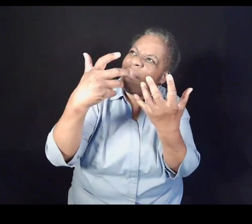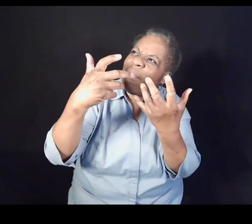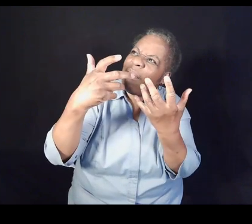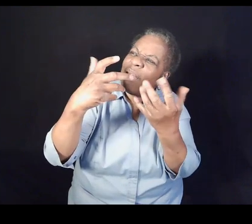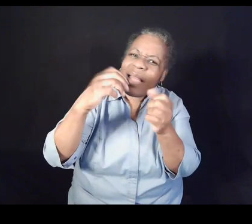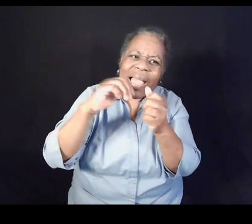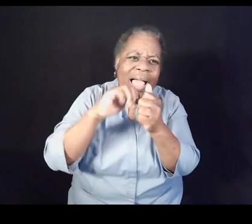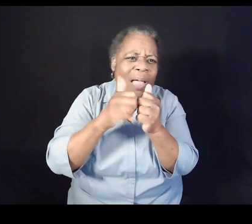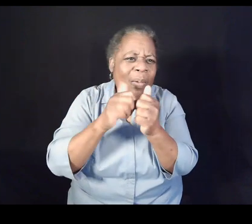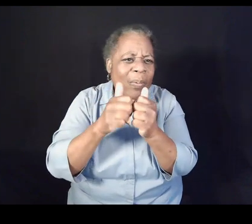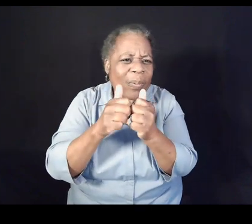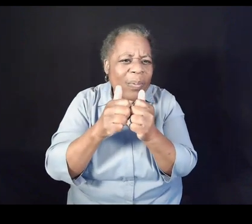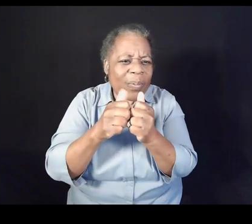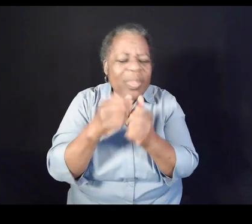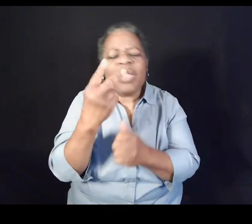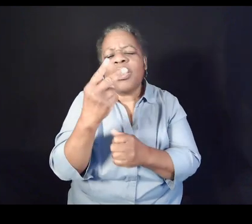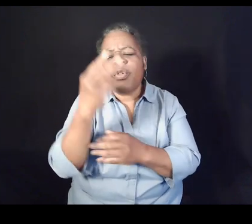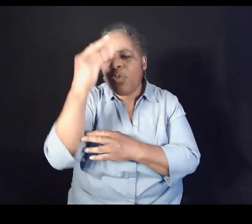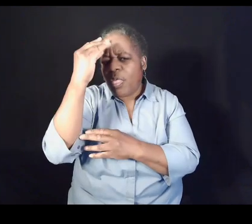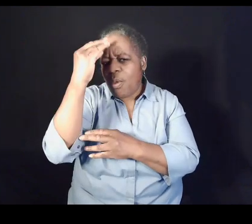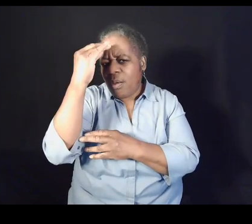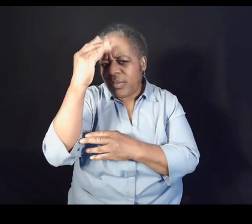Well, two thoughts in response.